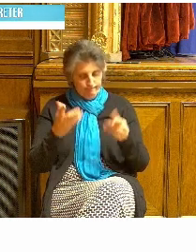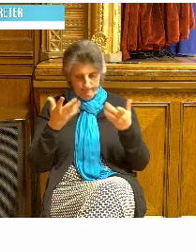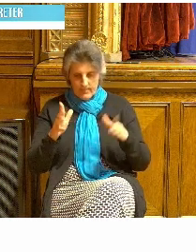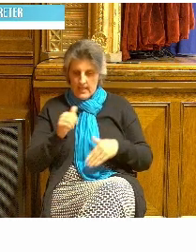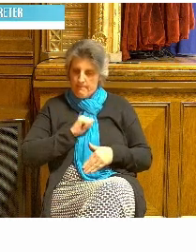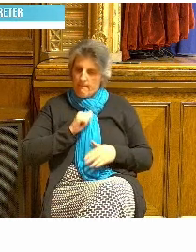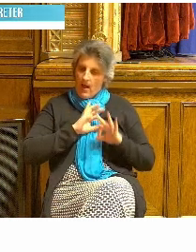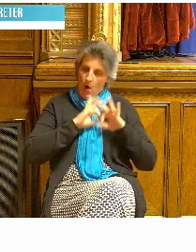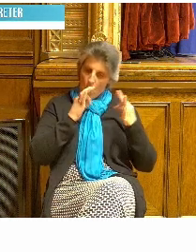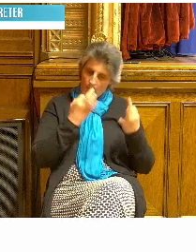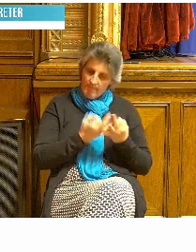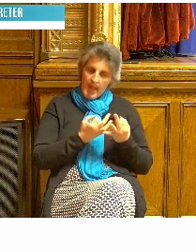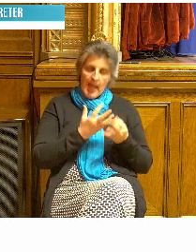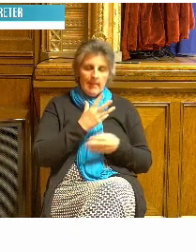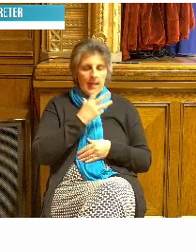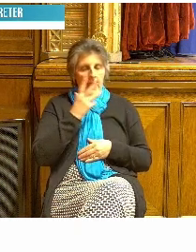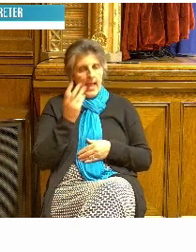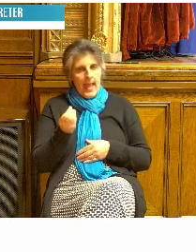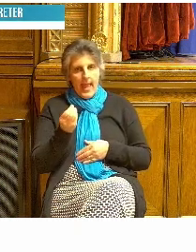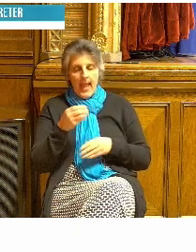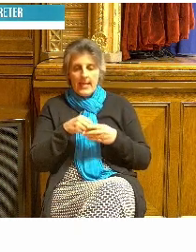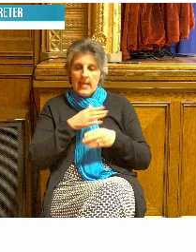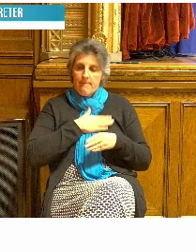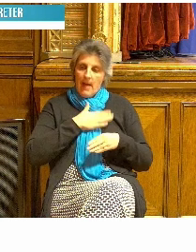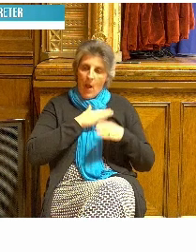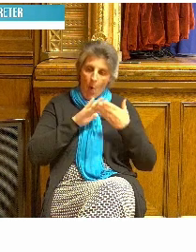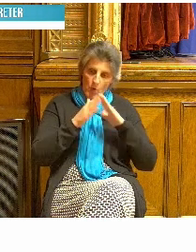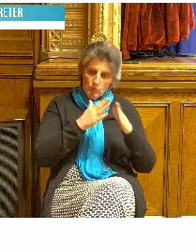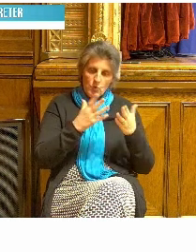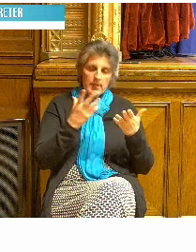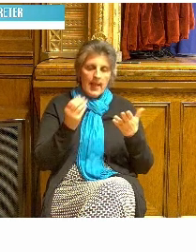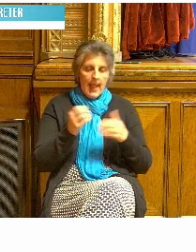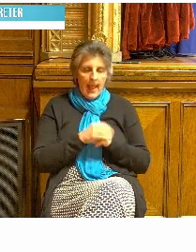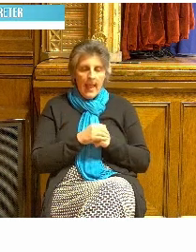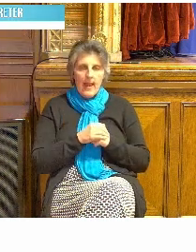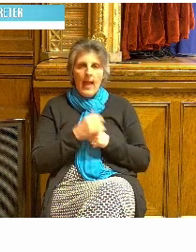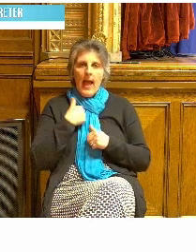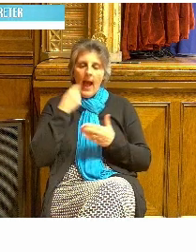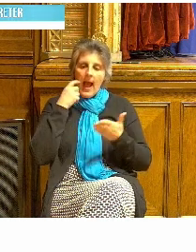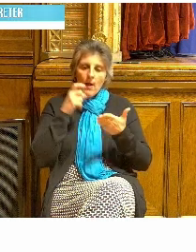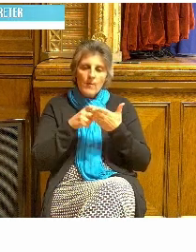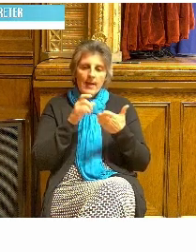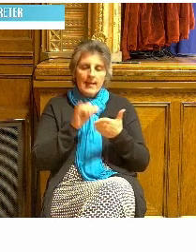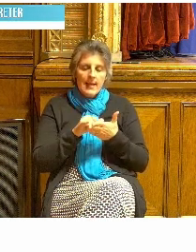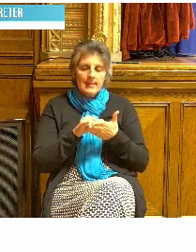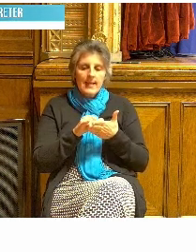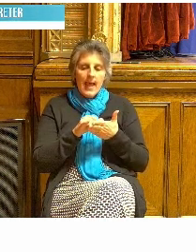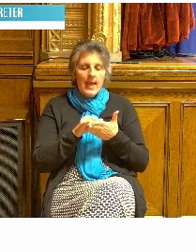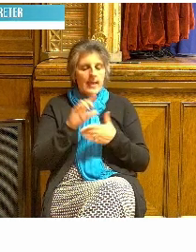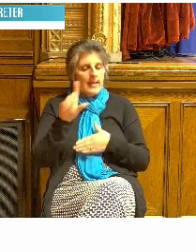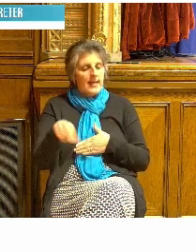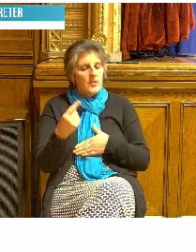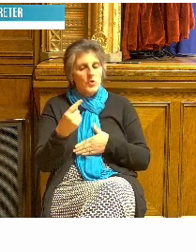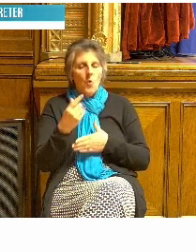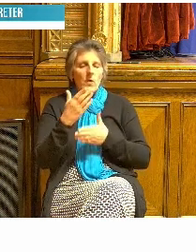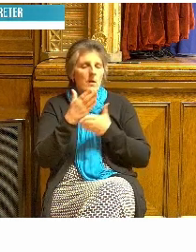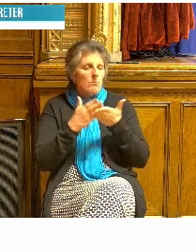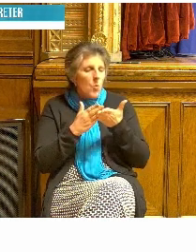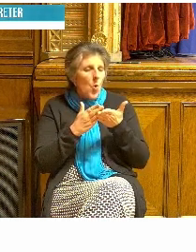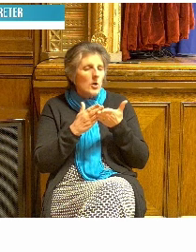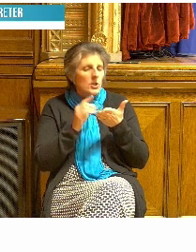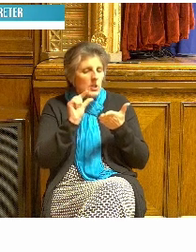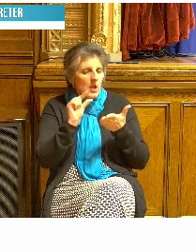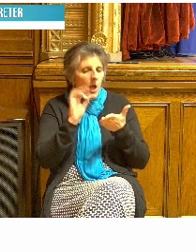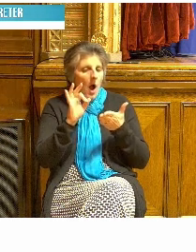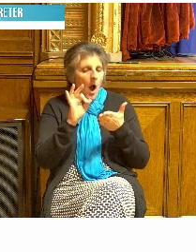own family and in my own community. And I recognize that it's only a portion